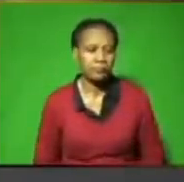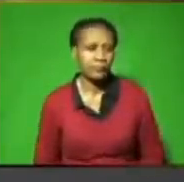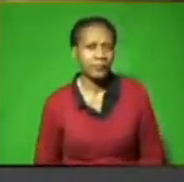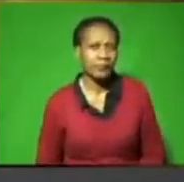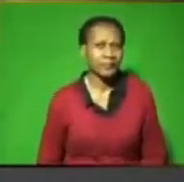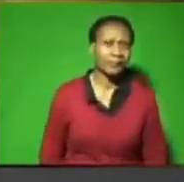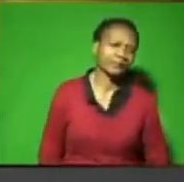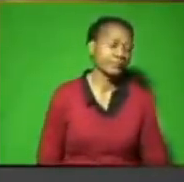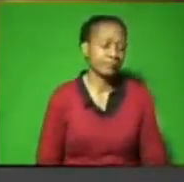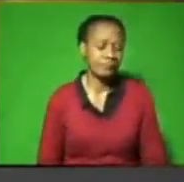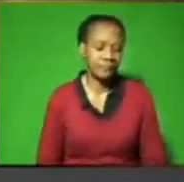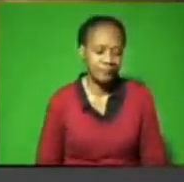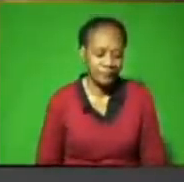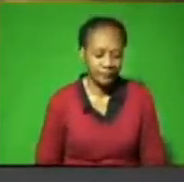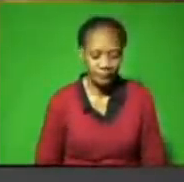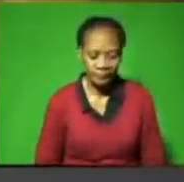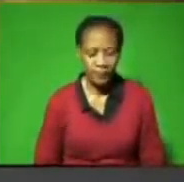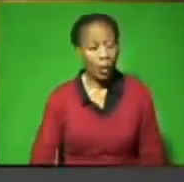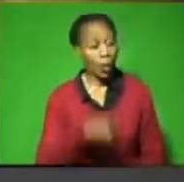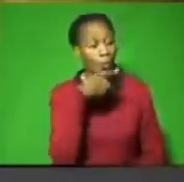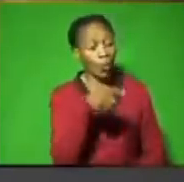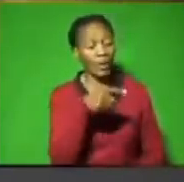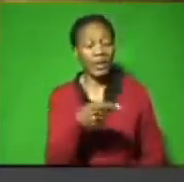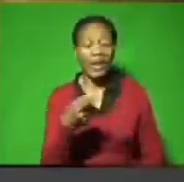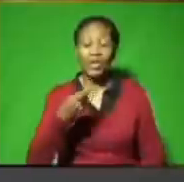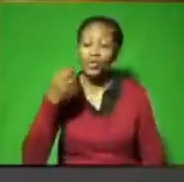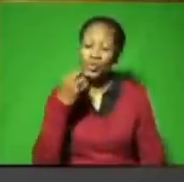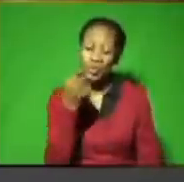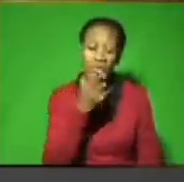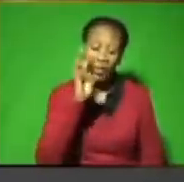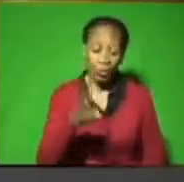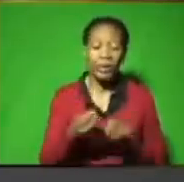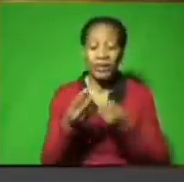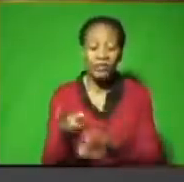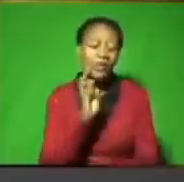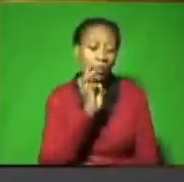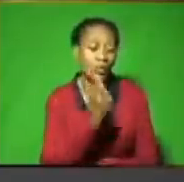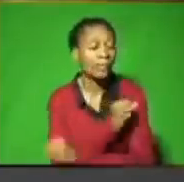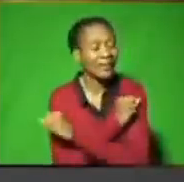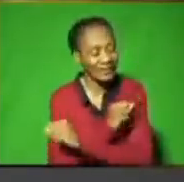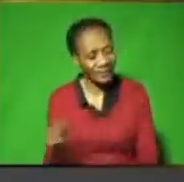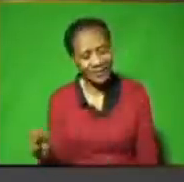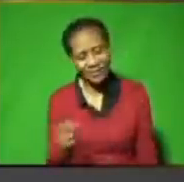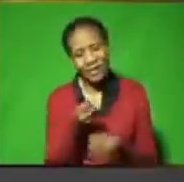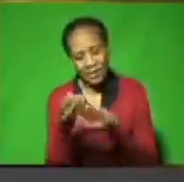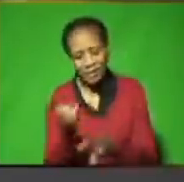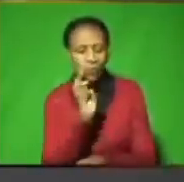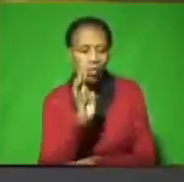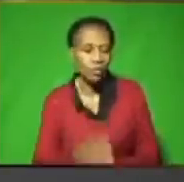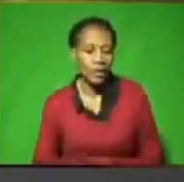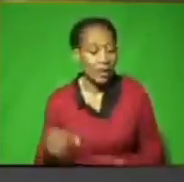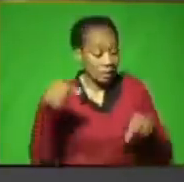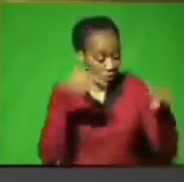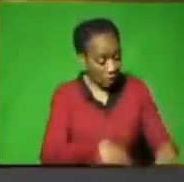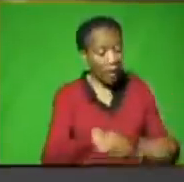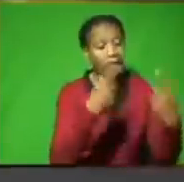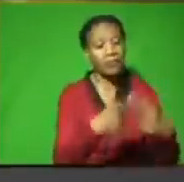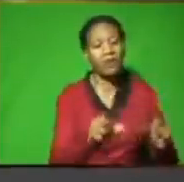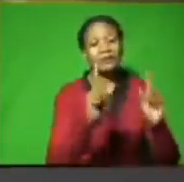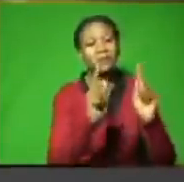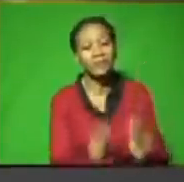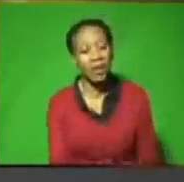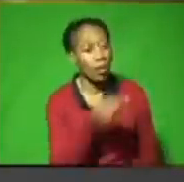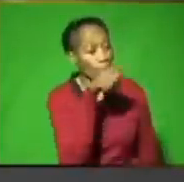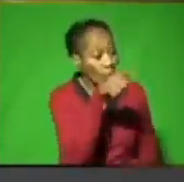balaba mate, and you went to promise them water and you did not give them water. Here in Cape Town, you